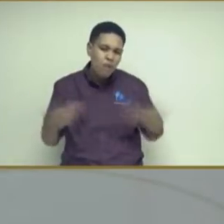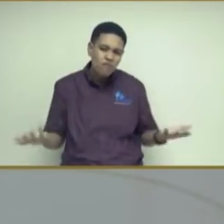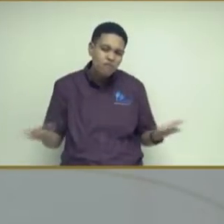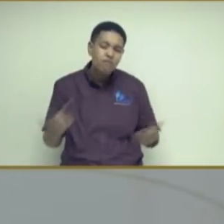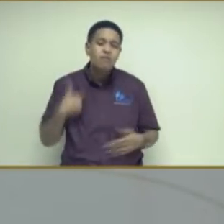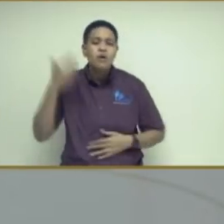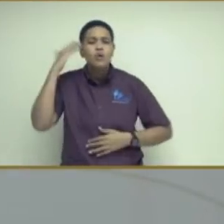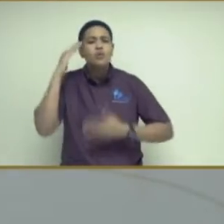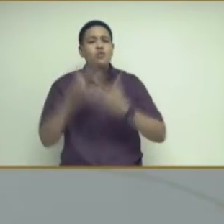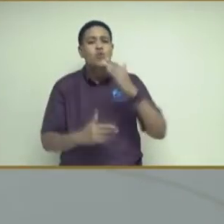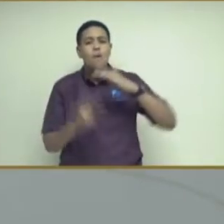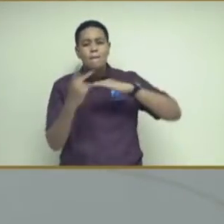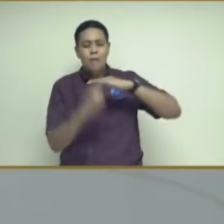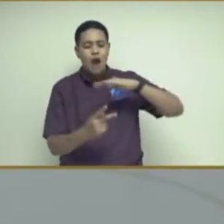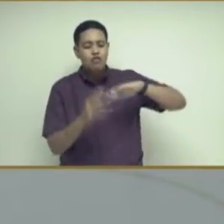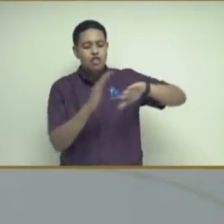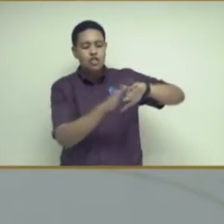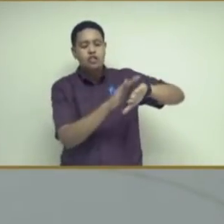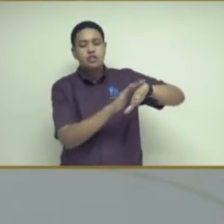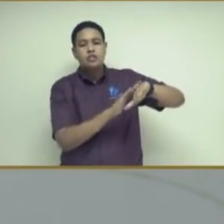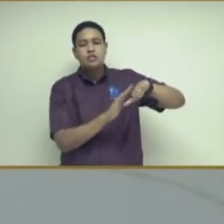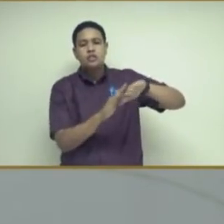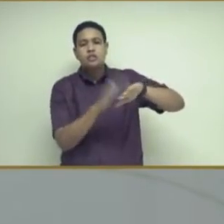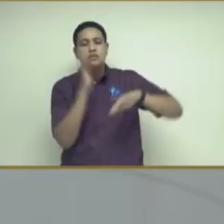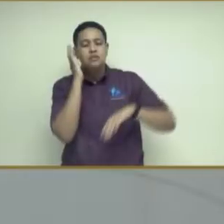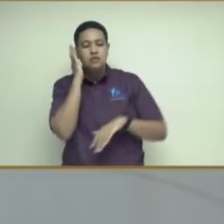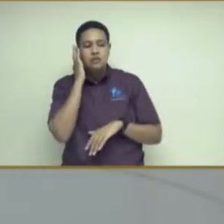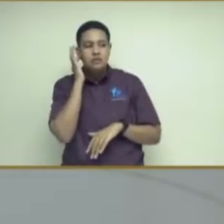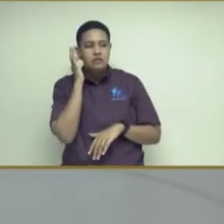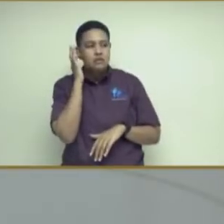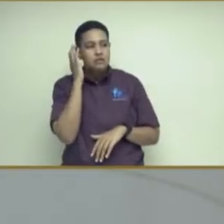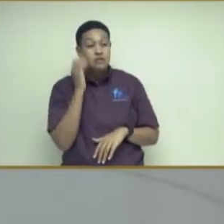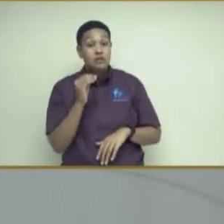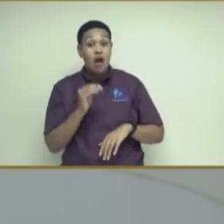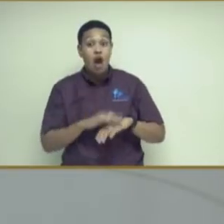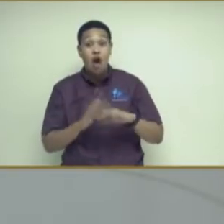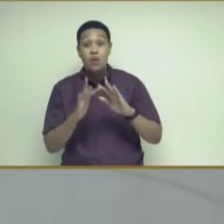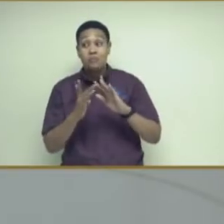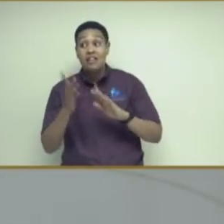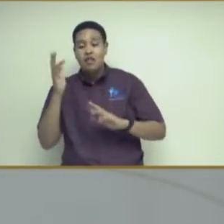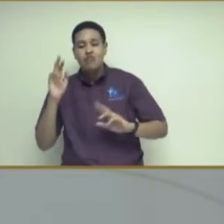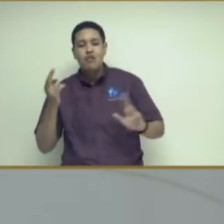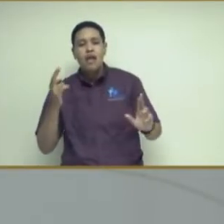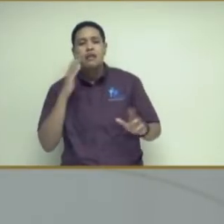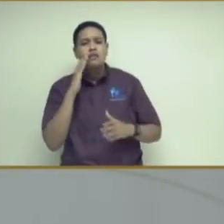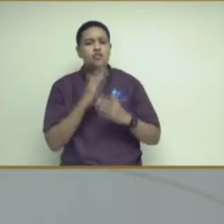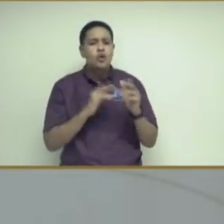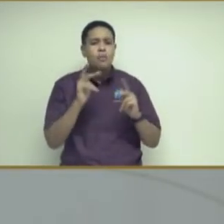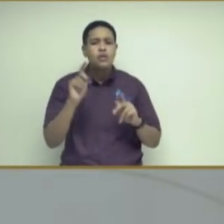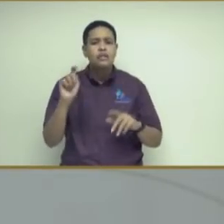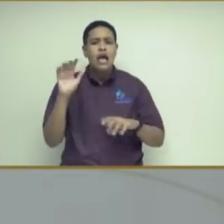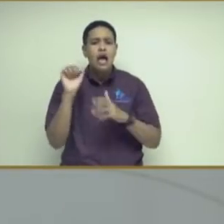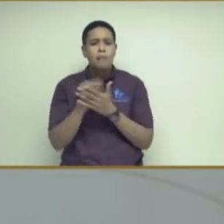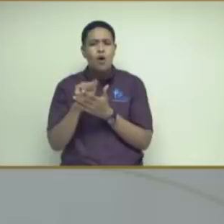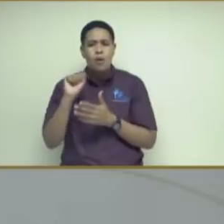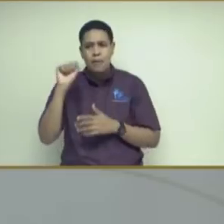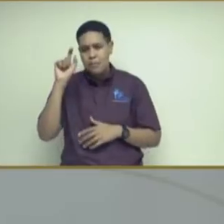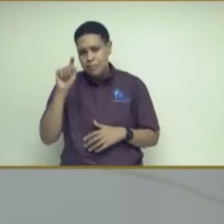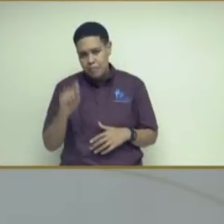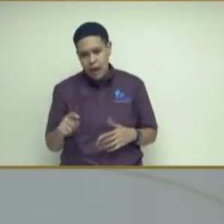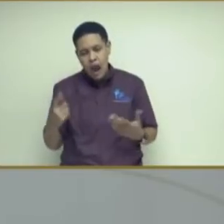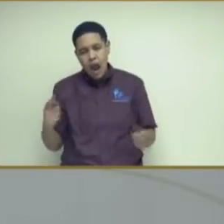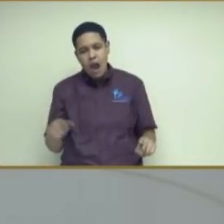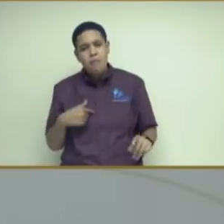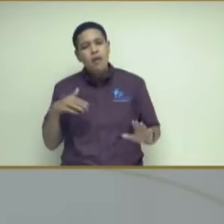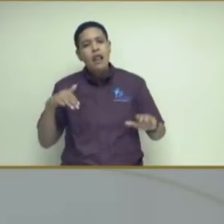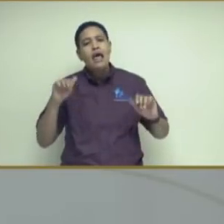of the parishes are up fully on the website, and so therefore persons are able to make appointments. We are not able to